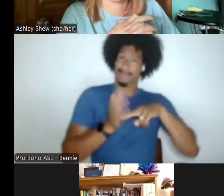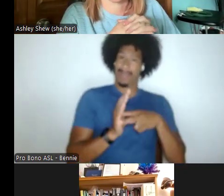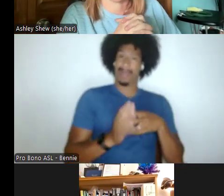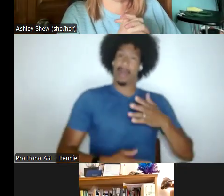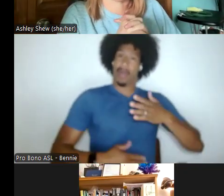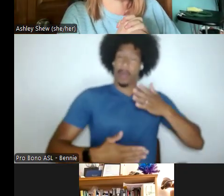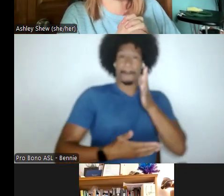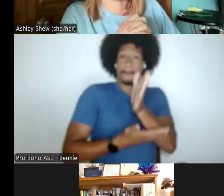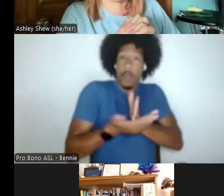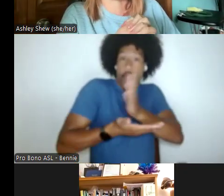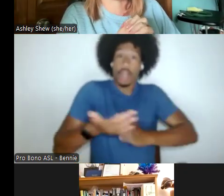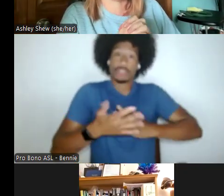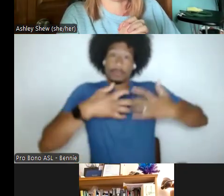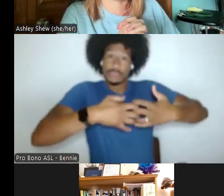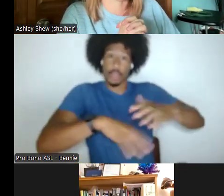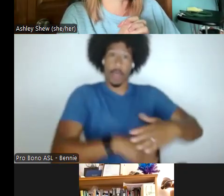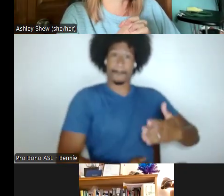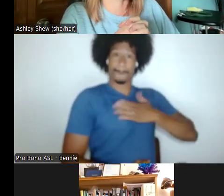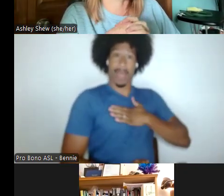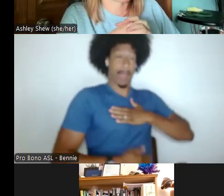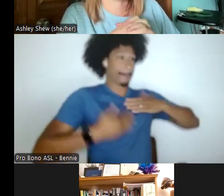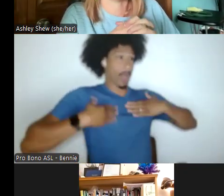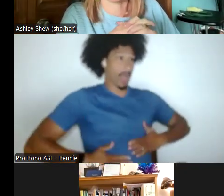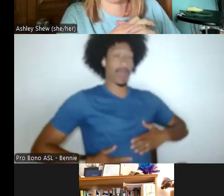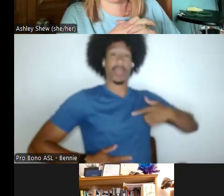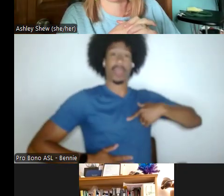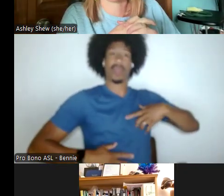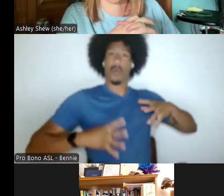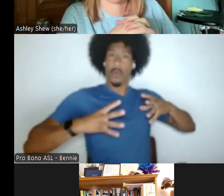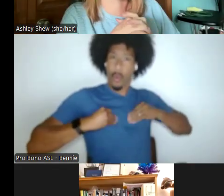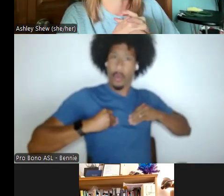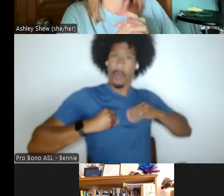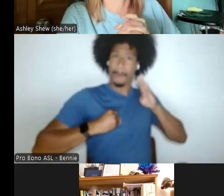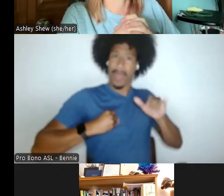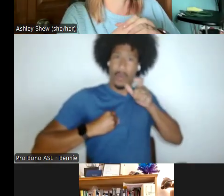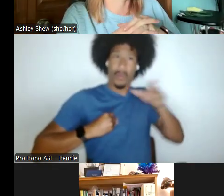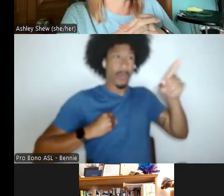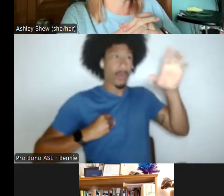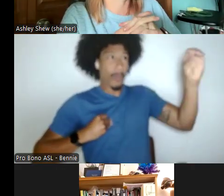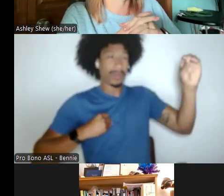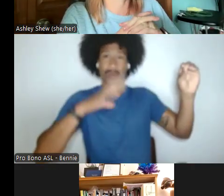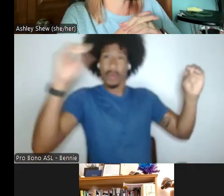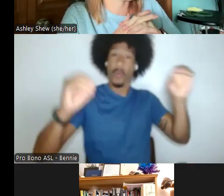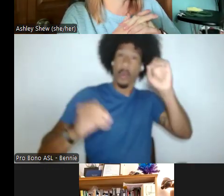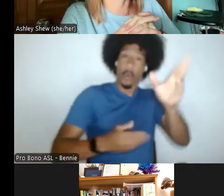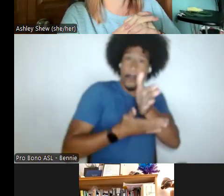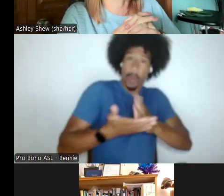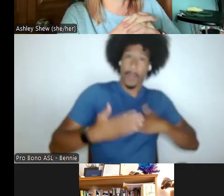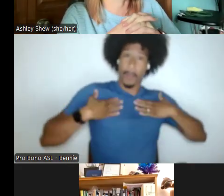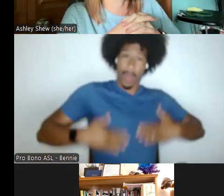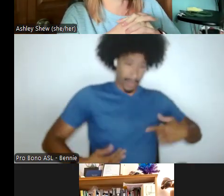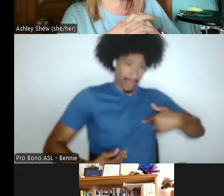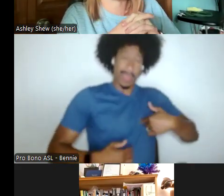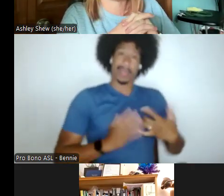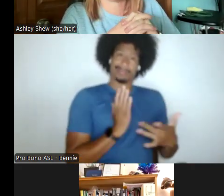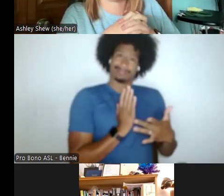corporations. Parts of my body are reported back to by doctors. Many components of my body, whether we're talking